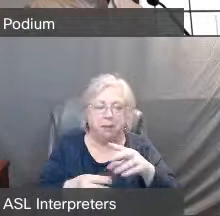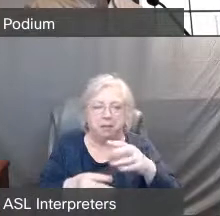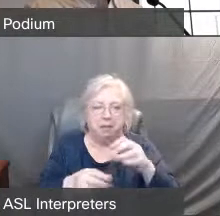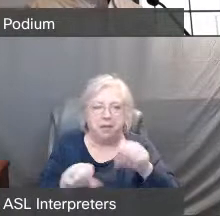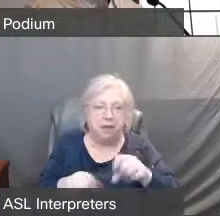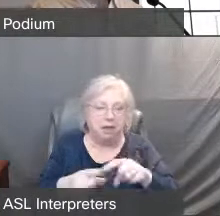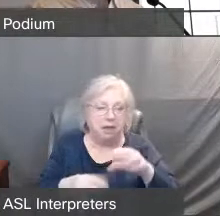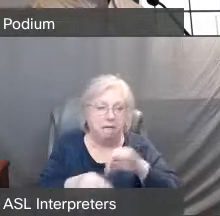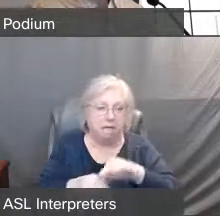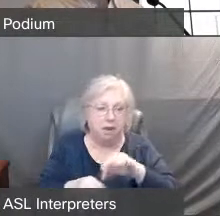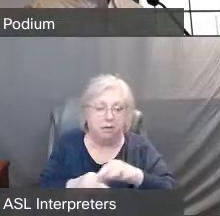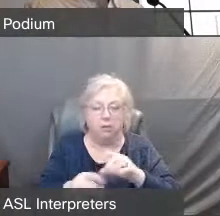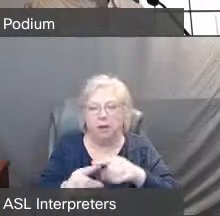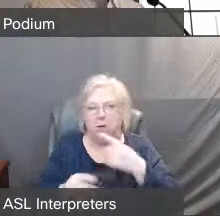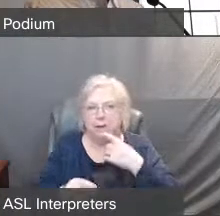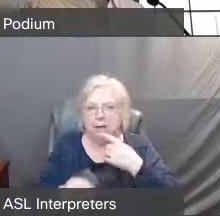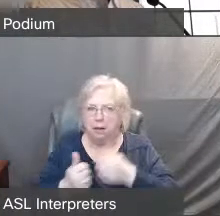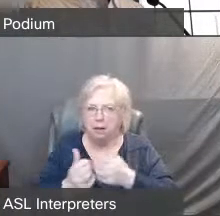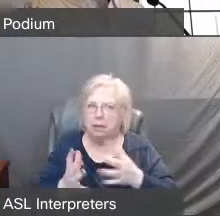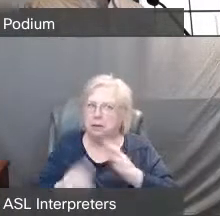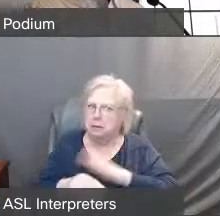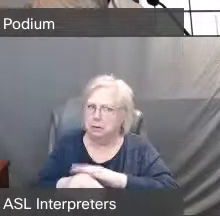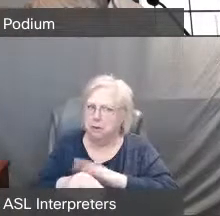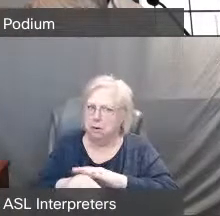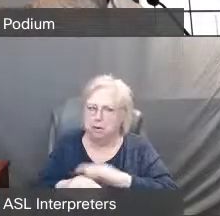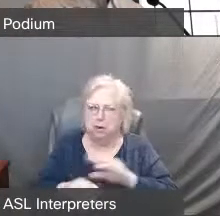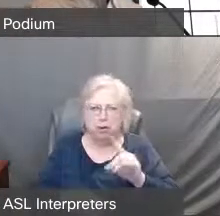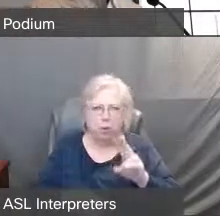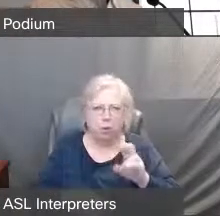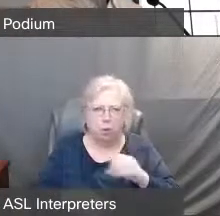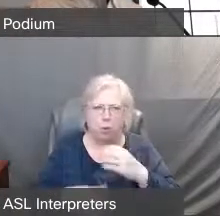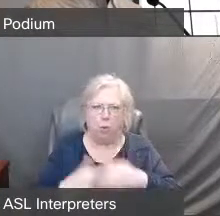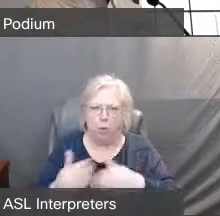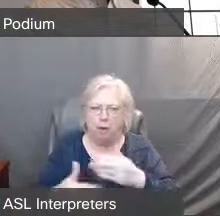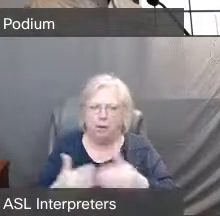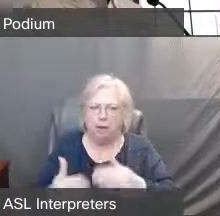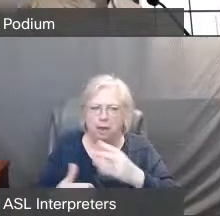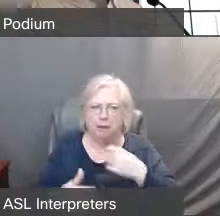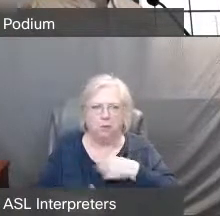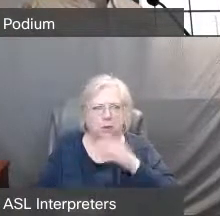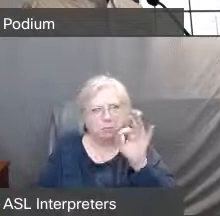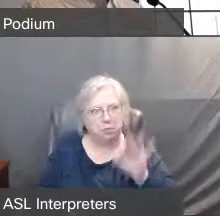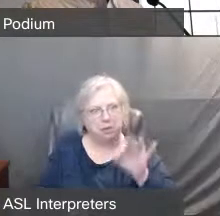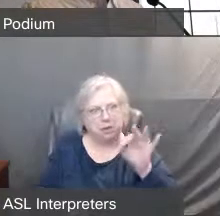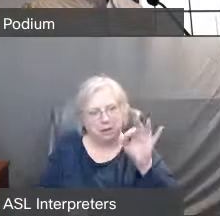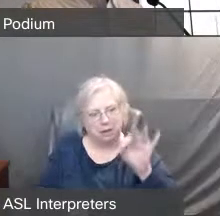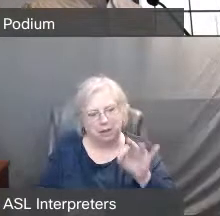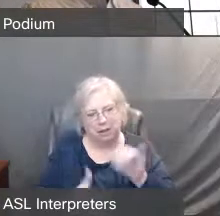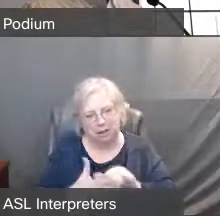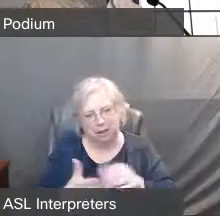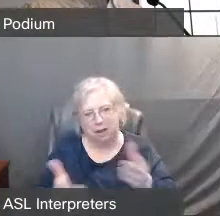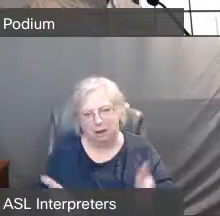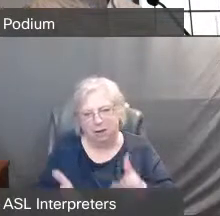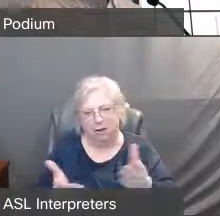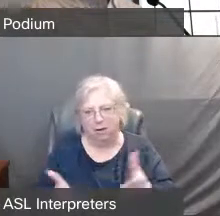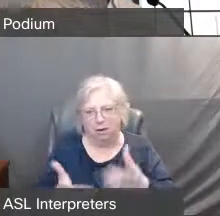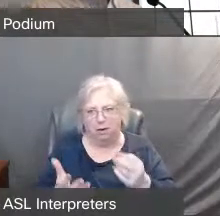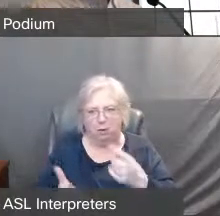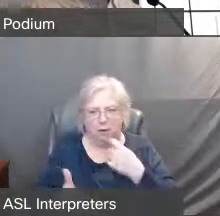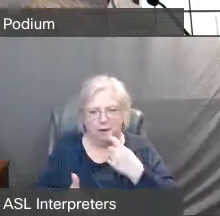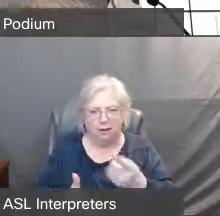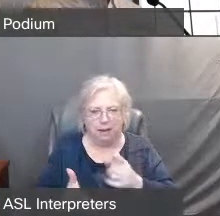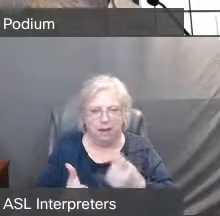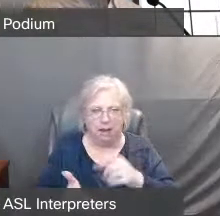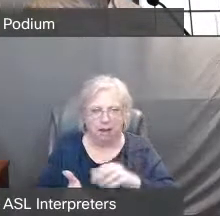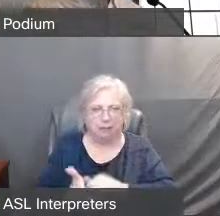say with much caution, due process, and we preach that here. And I just wanted to state that for the